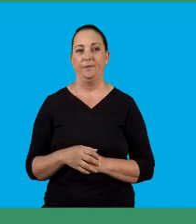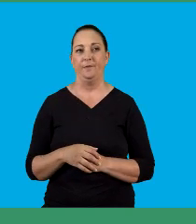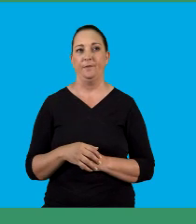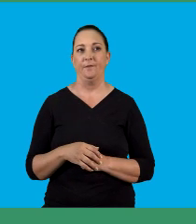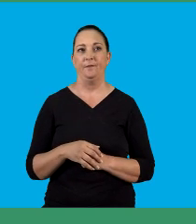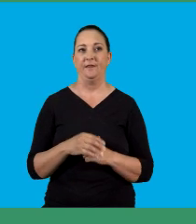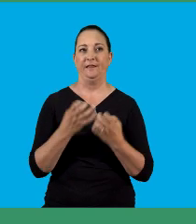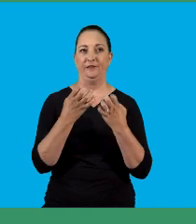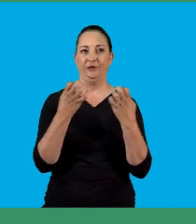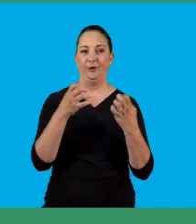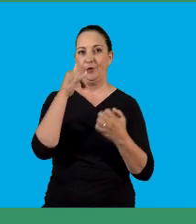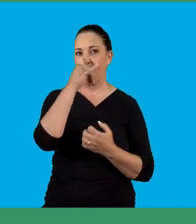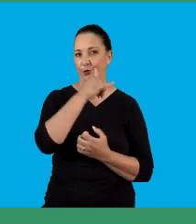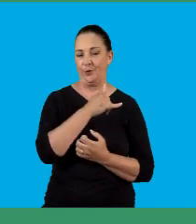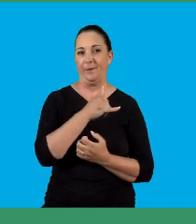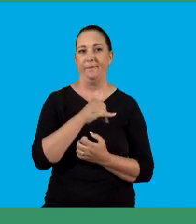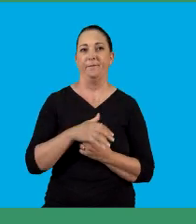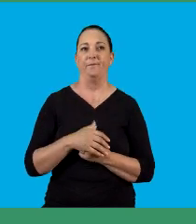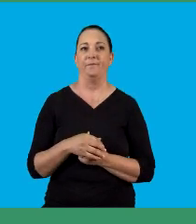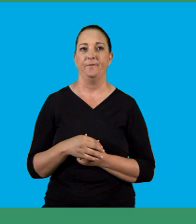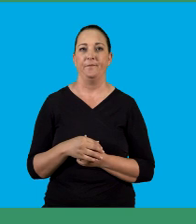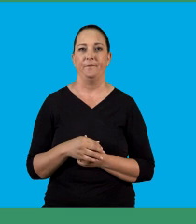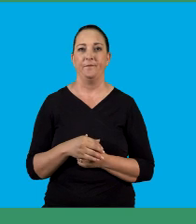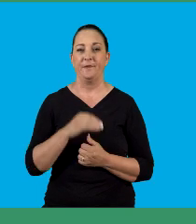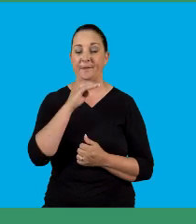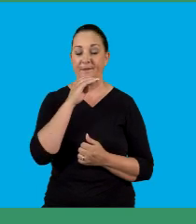Economic crime. White-collar crimes are